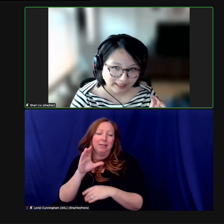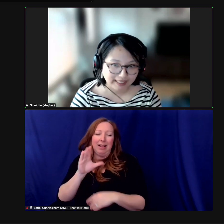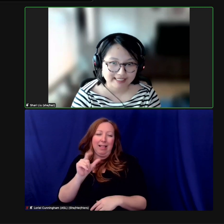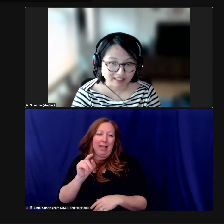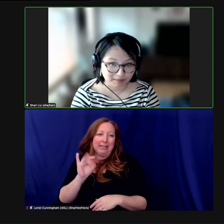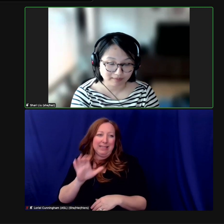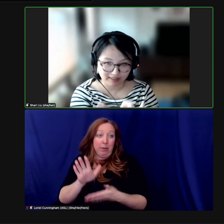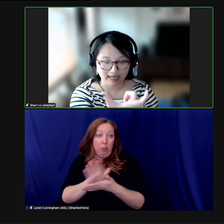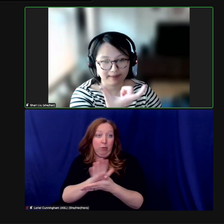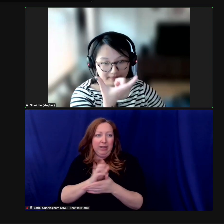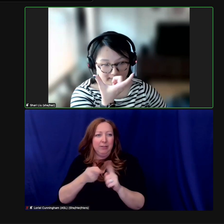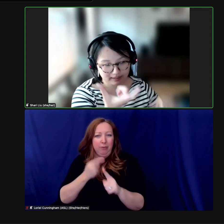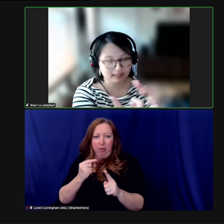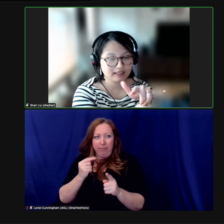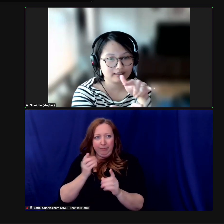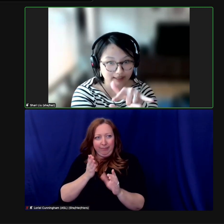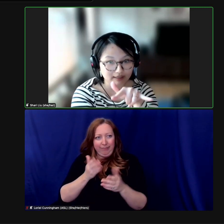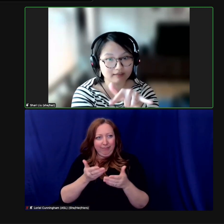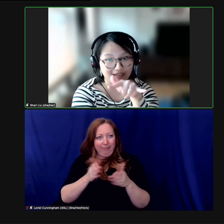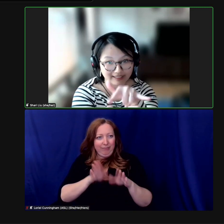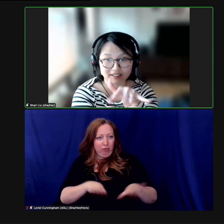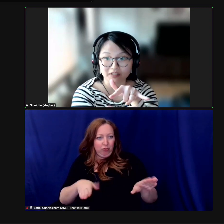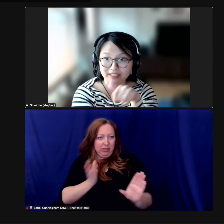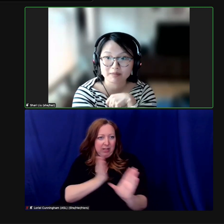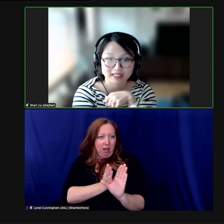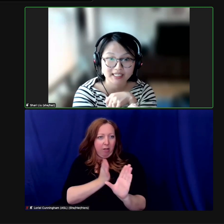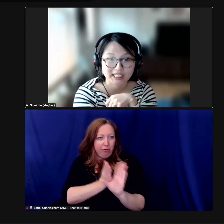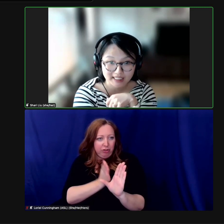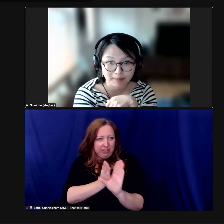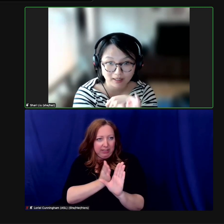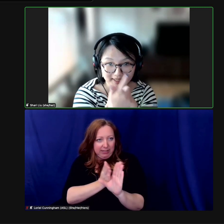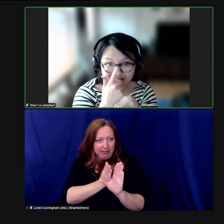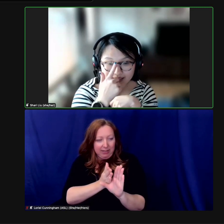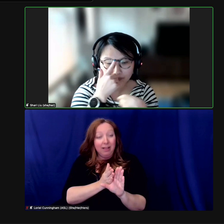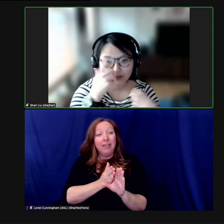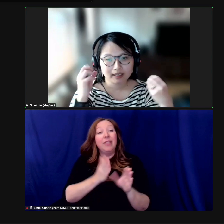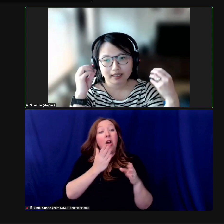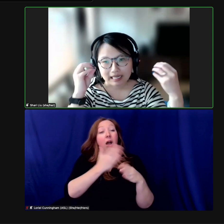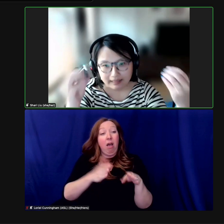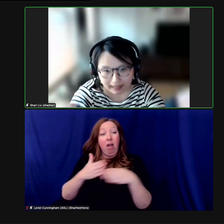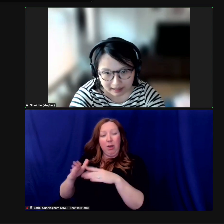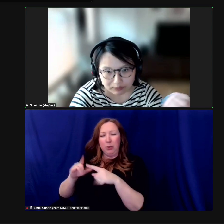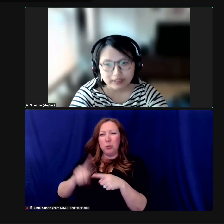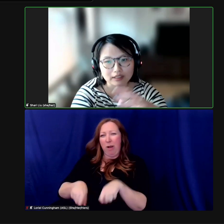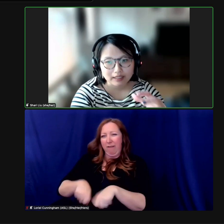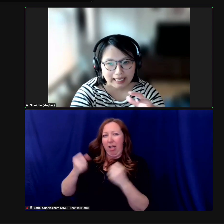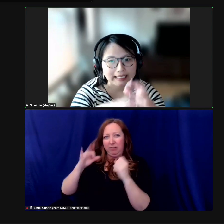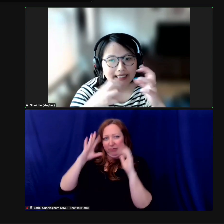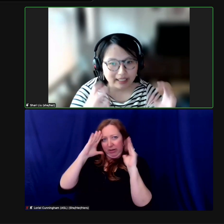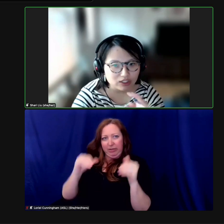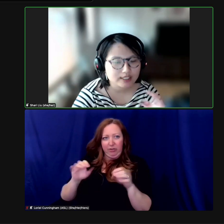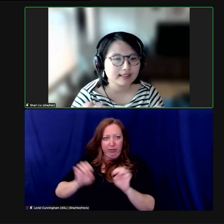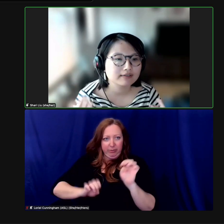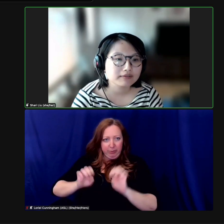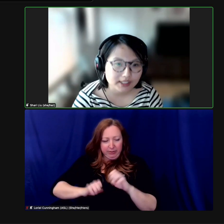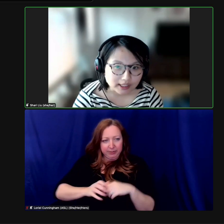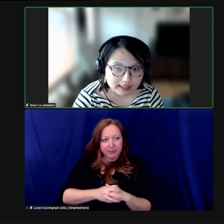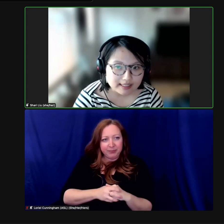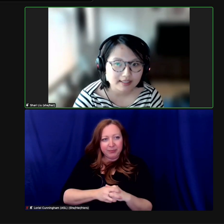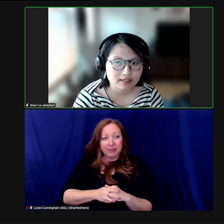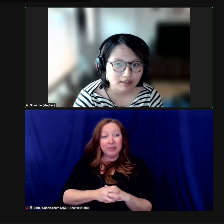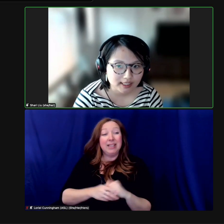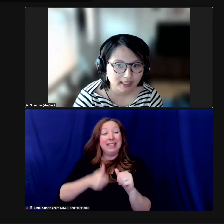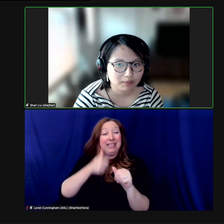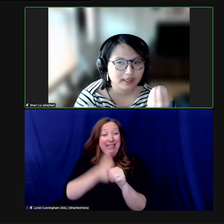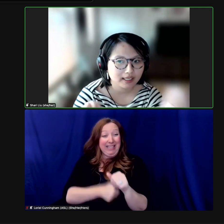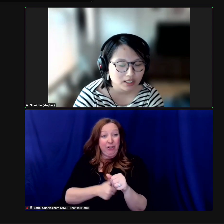are organized into little violation of expectation experiments. And then we're gonna look at each set of regions